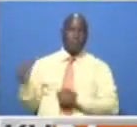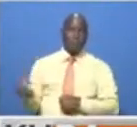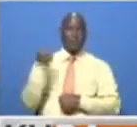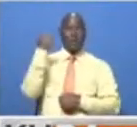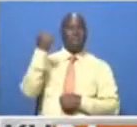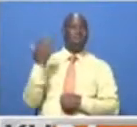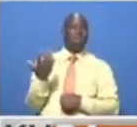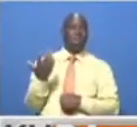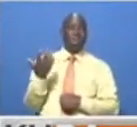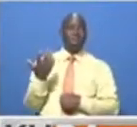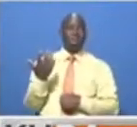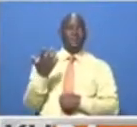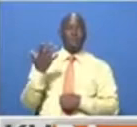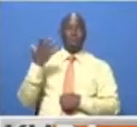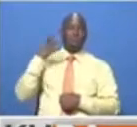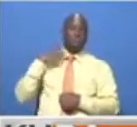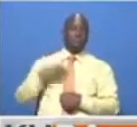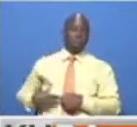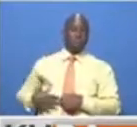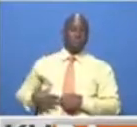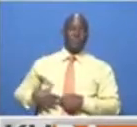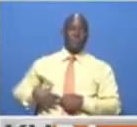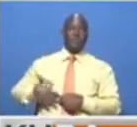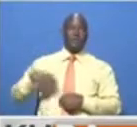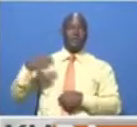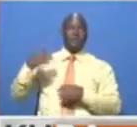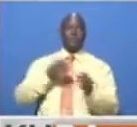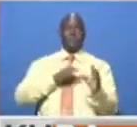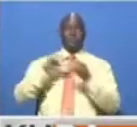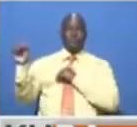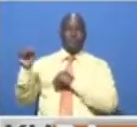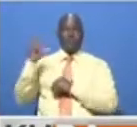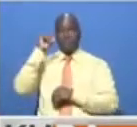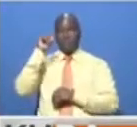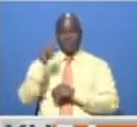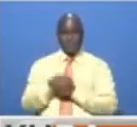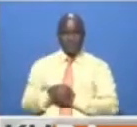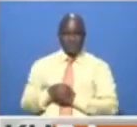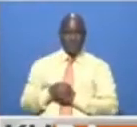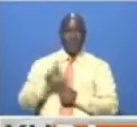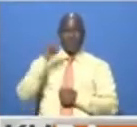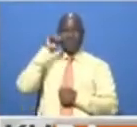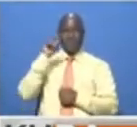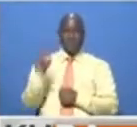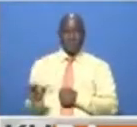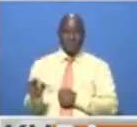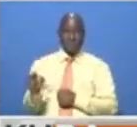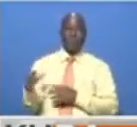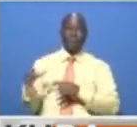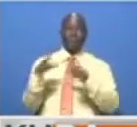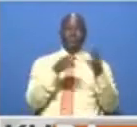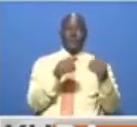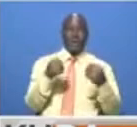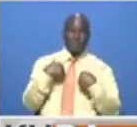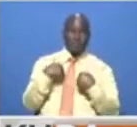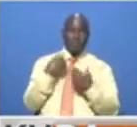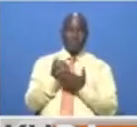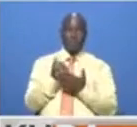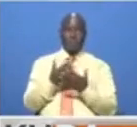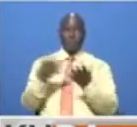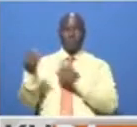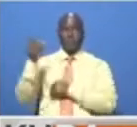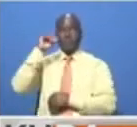akakuwa ameshikwa na stroke. Stroke tukakuwa referred Mombasa. Mombasa nikaenda nilikuwa na pesa ya